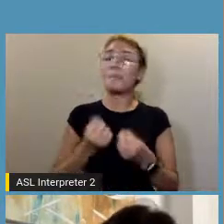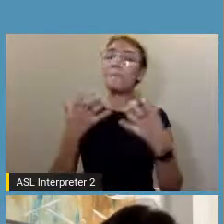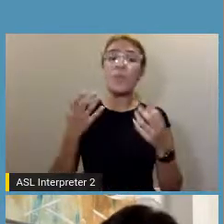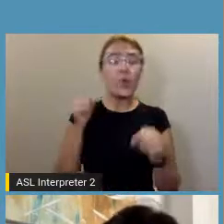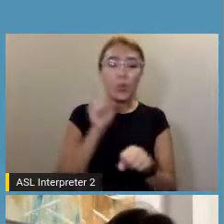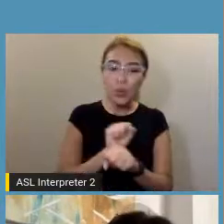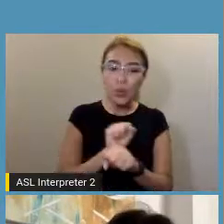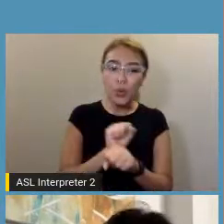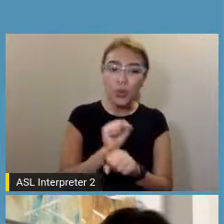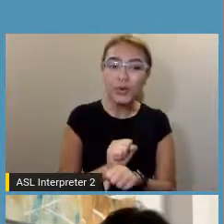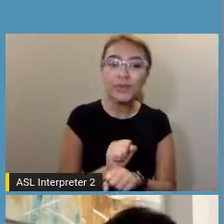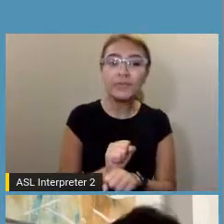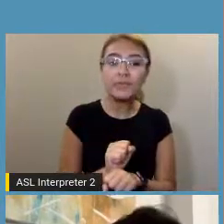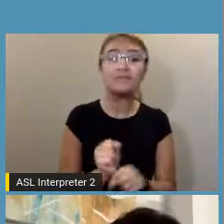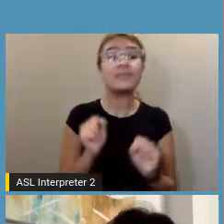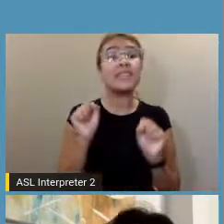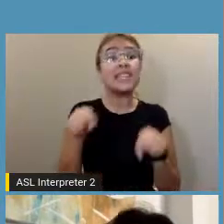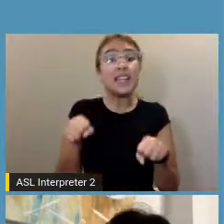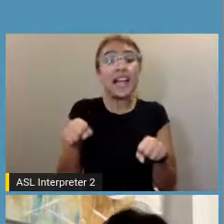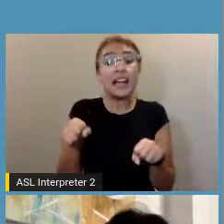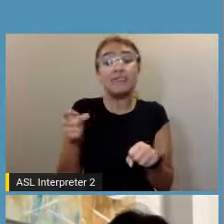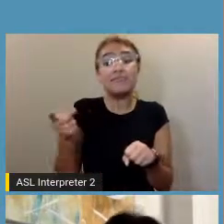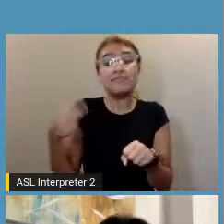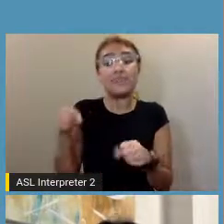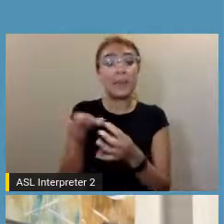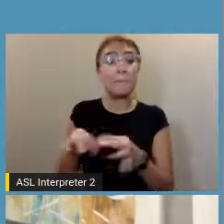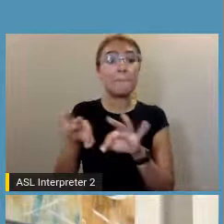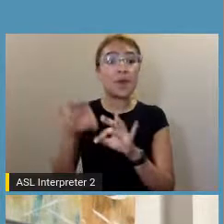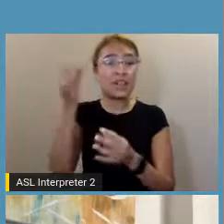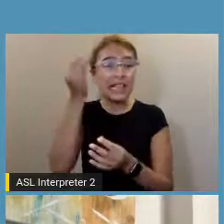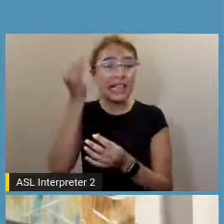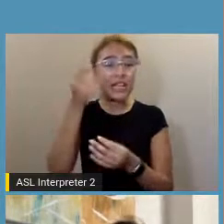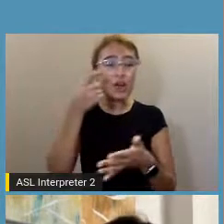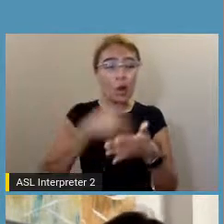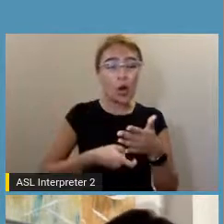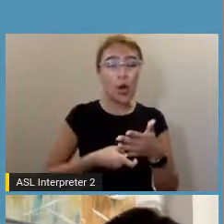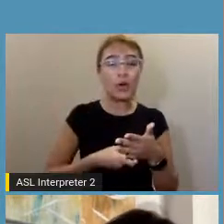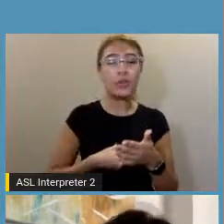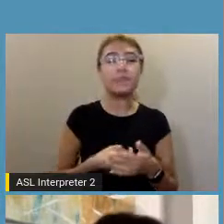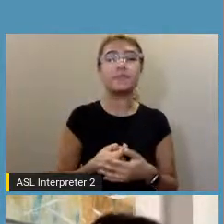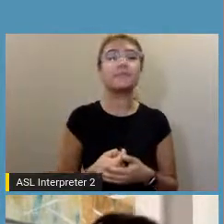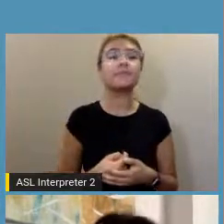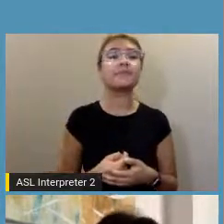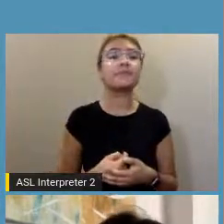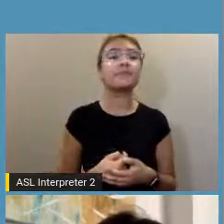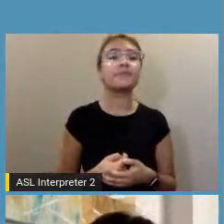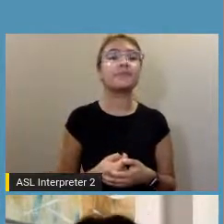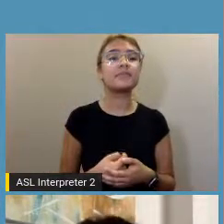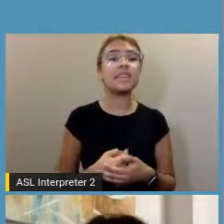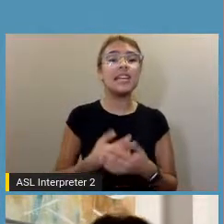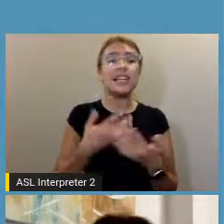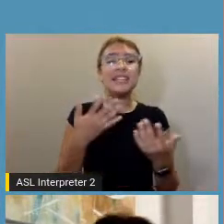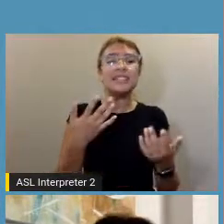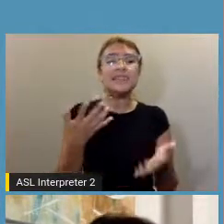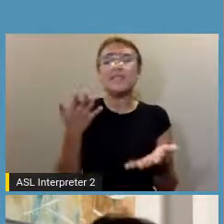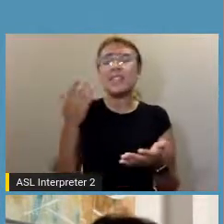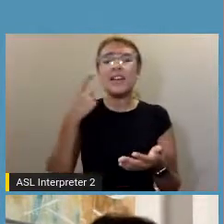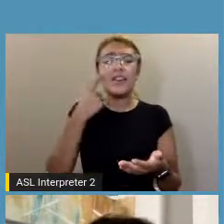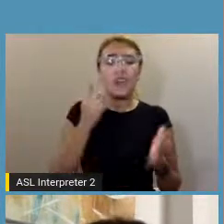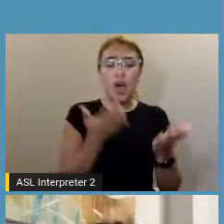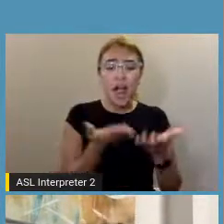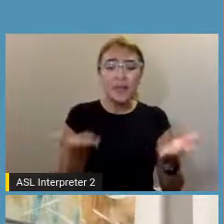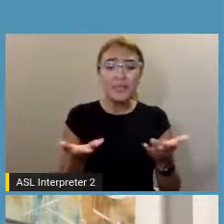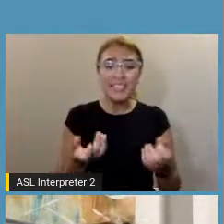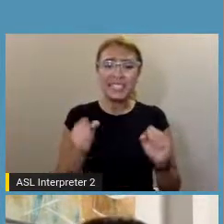about reach. It can also be about costs. Then we have the suitability of the objects. This image you can